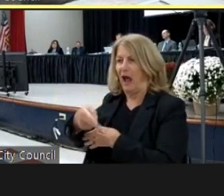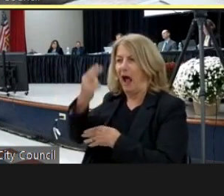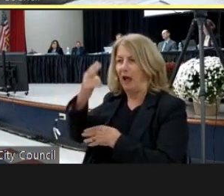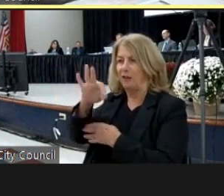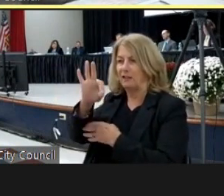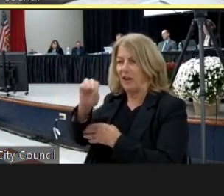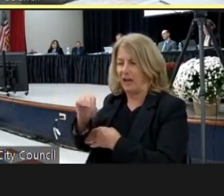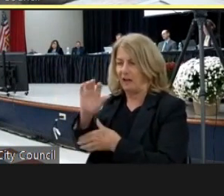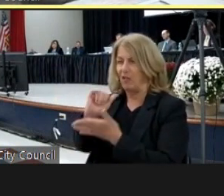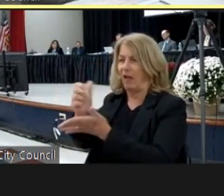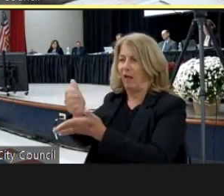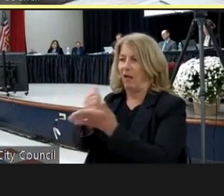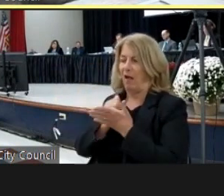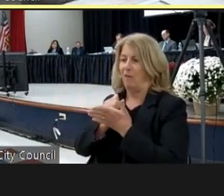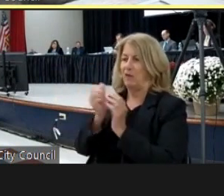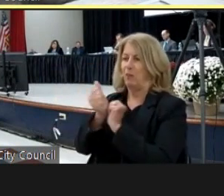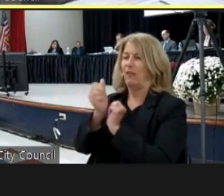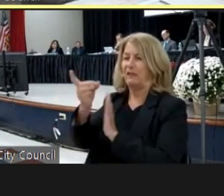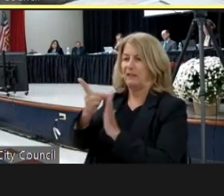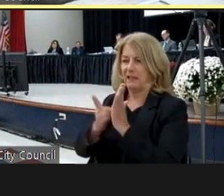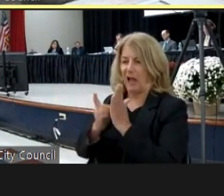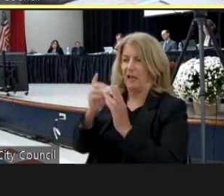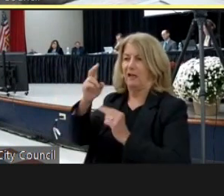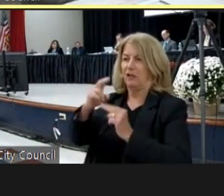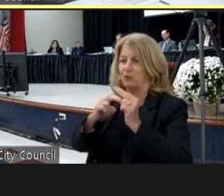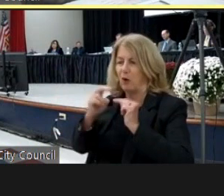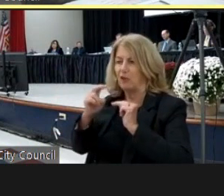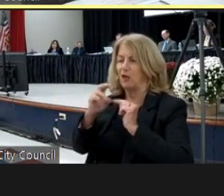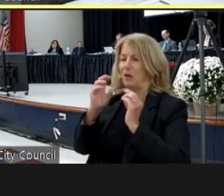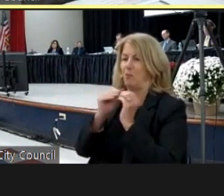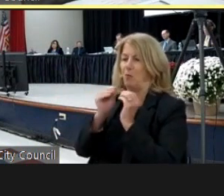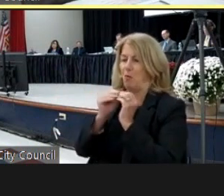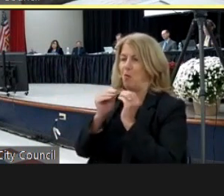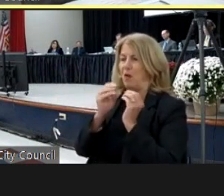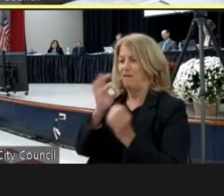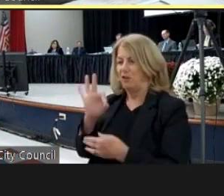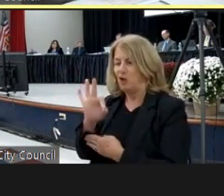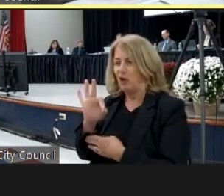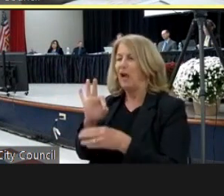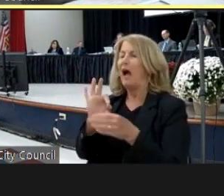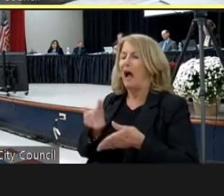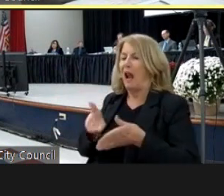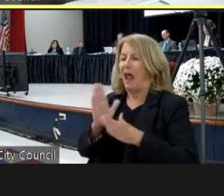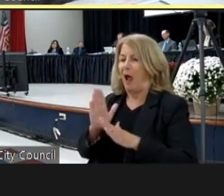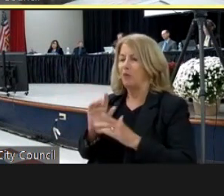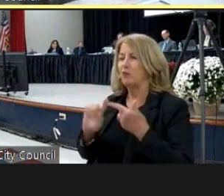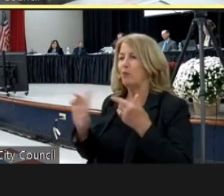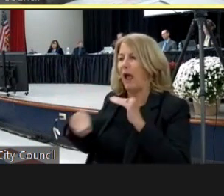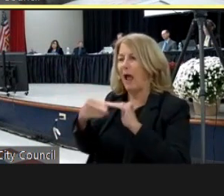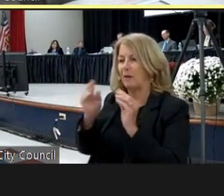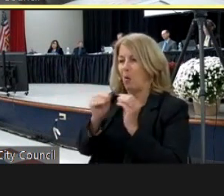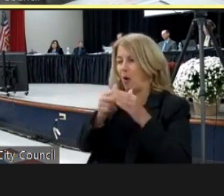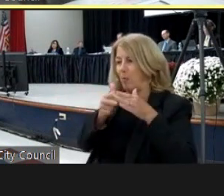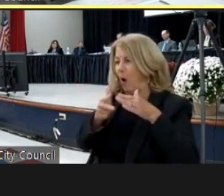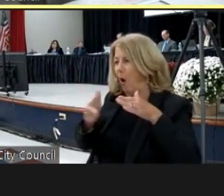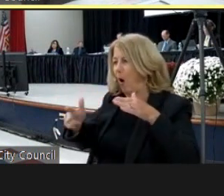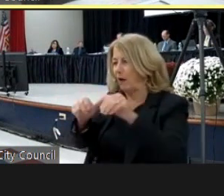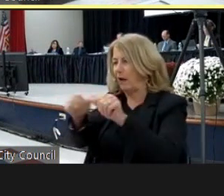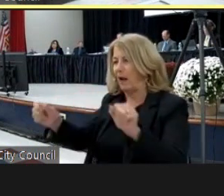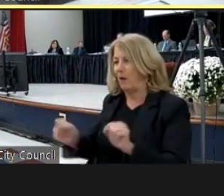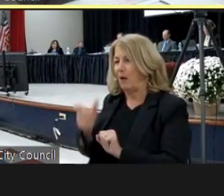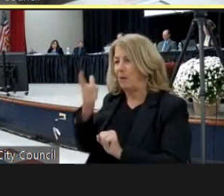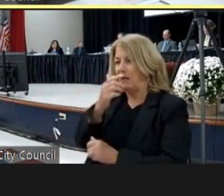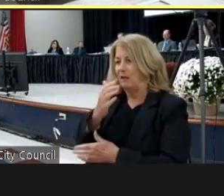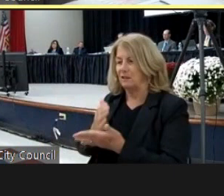with the building design and construction. It's simple, more efficient. It also allows us to add more parking spaces because some of the spaces in the garage you needed to